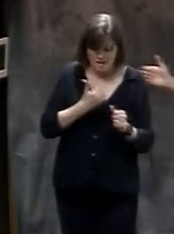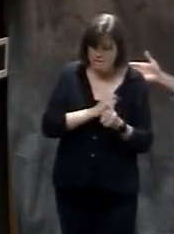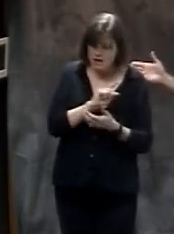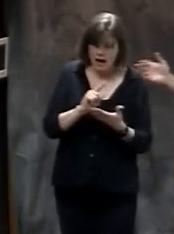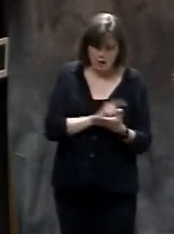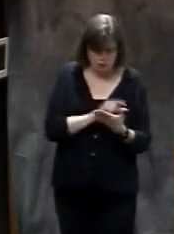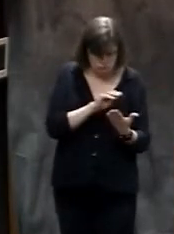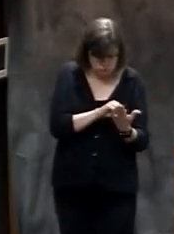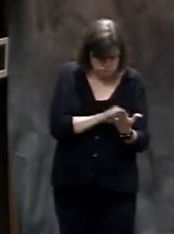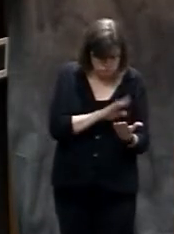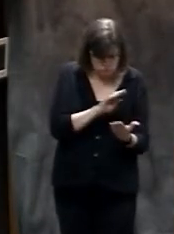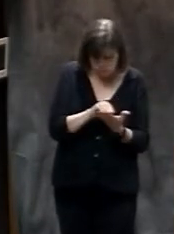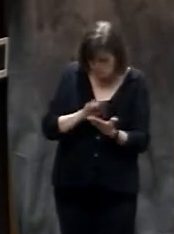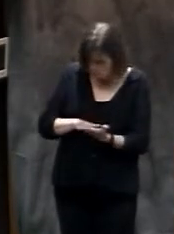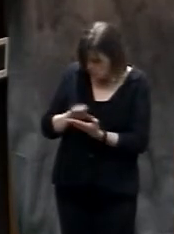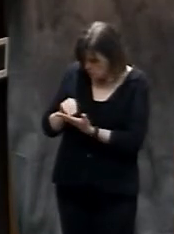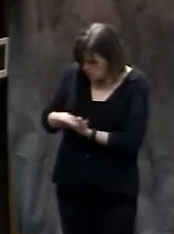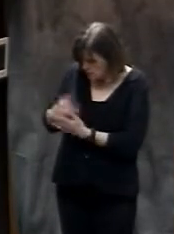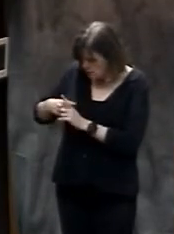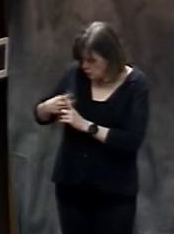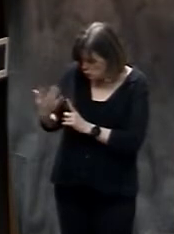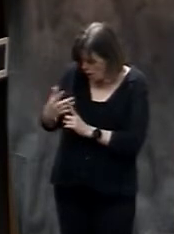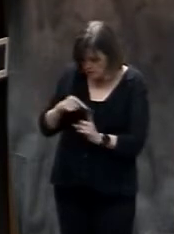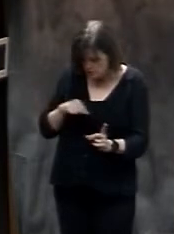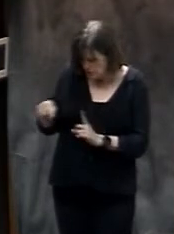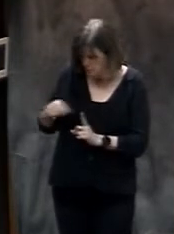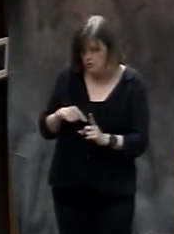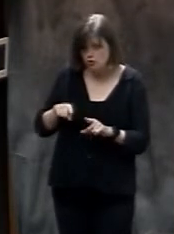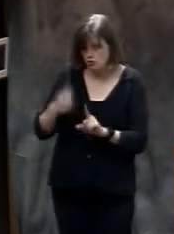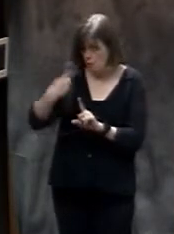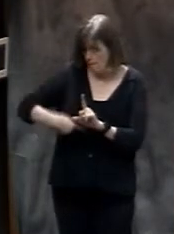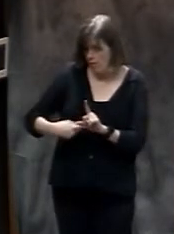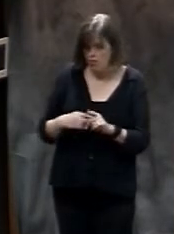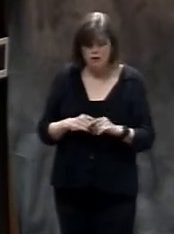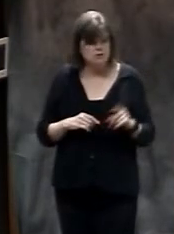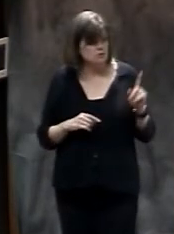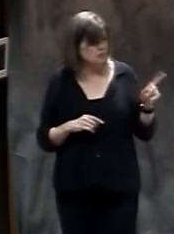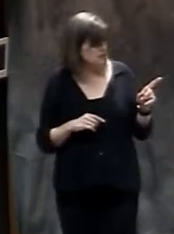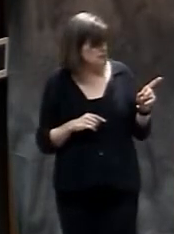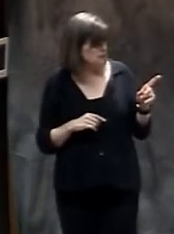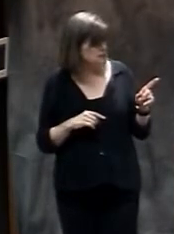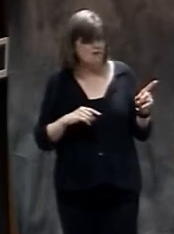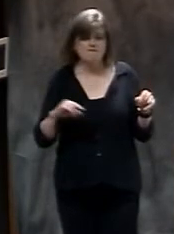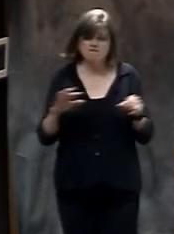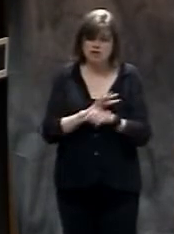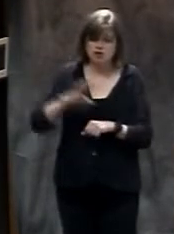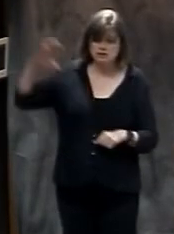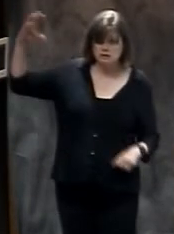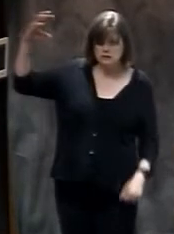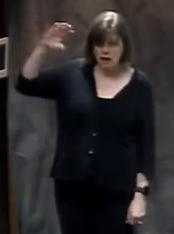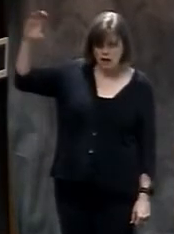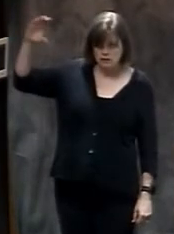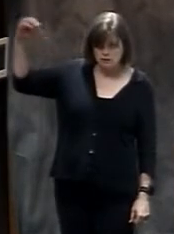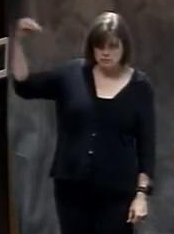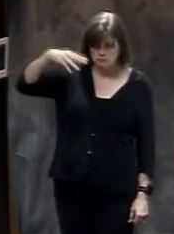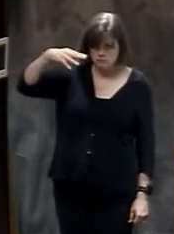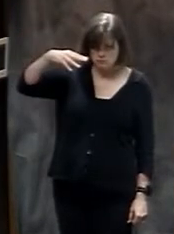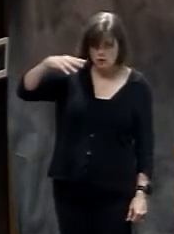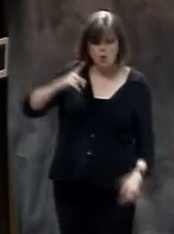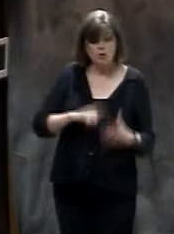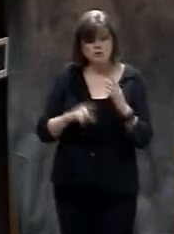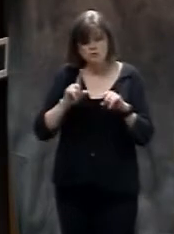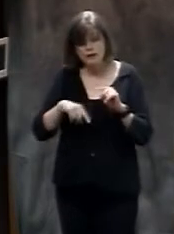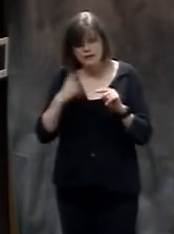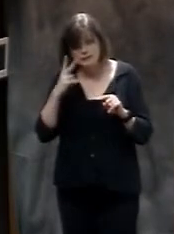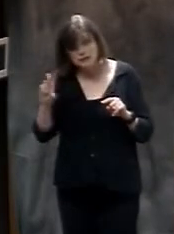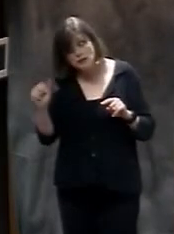a 1-month period. And these containers here are in full sunlight. What you can't see in this photo is that there are another 4 identical